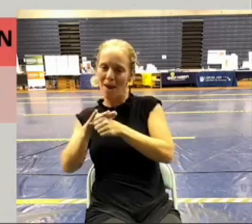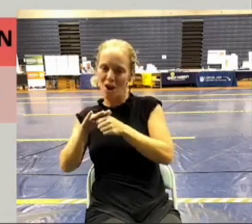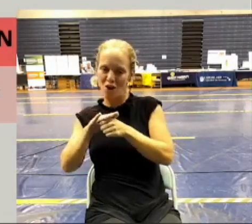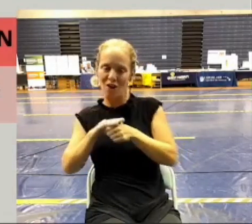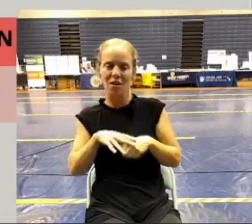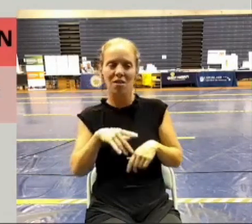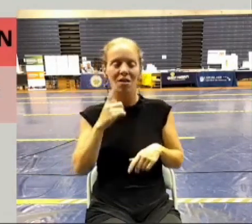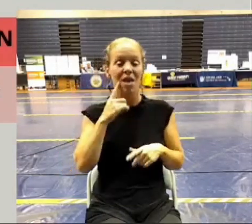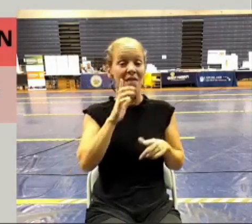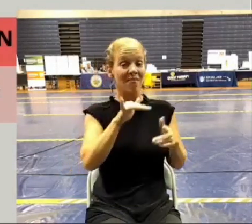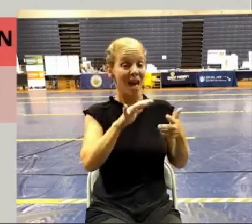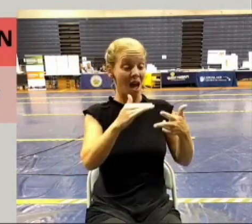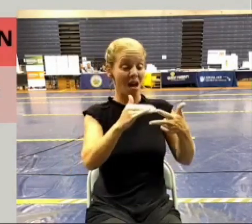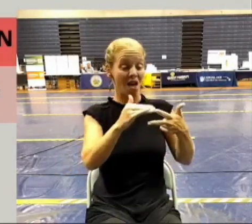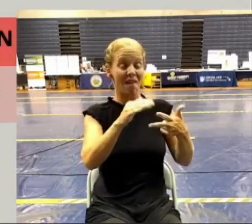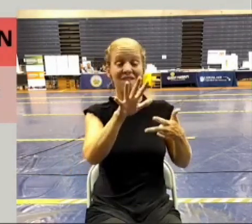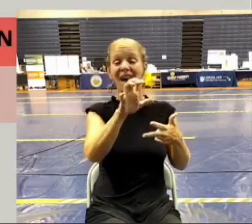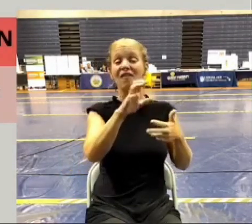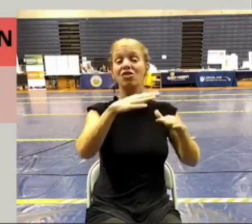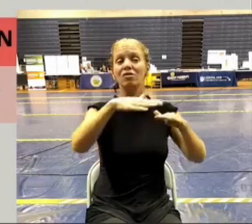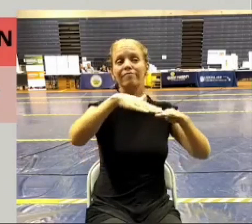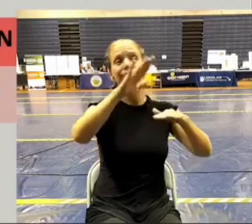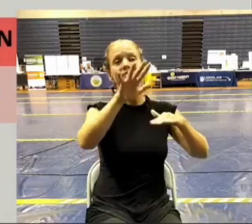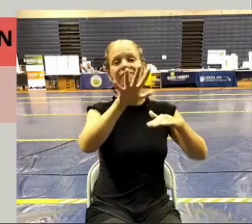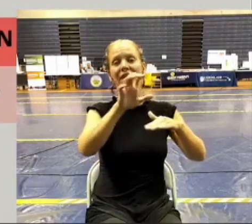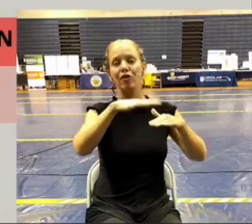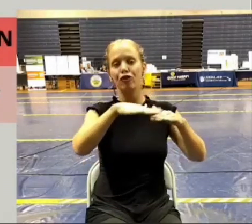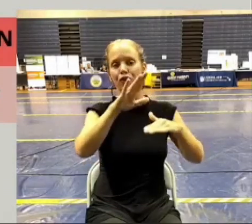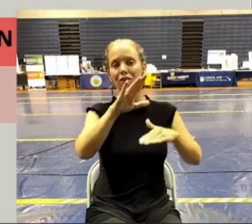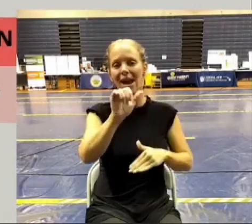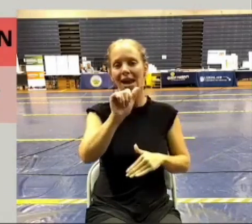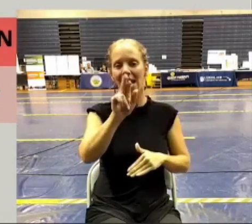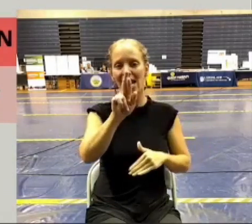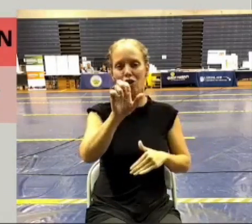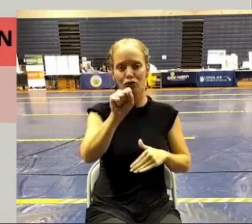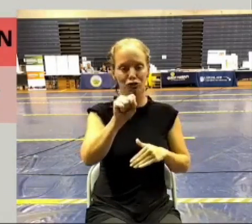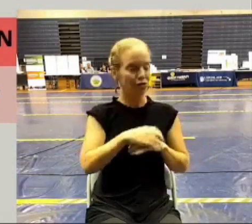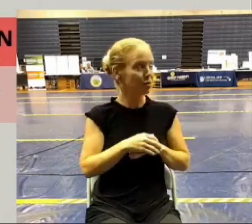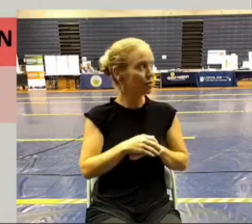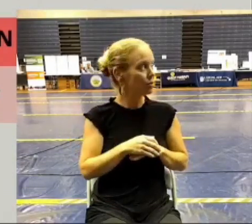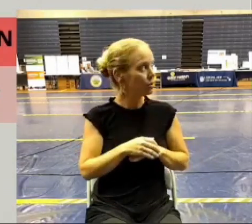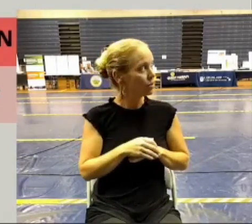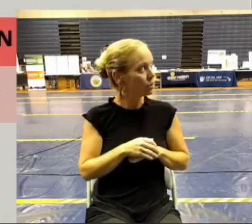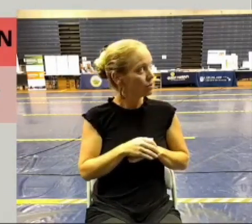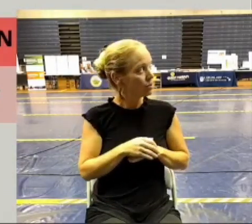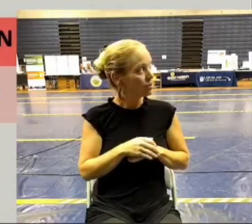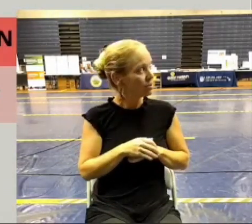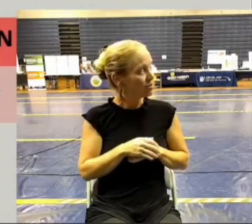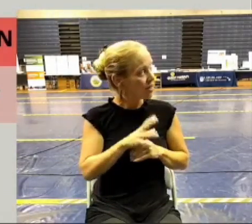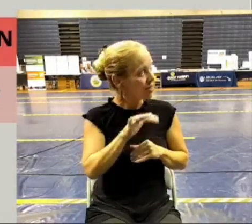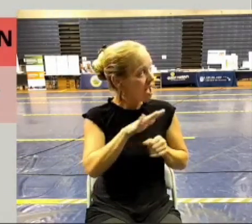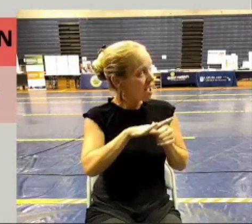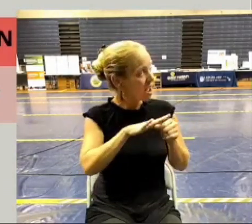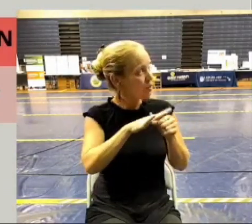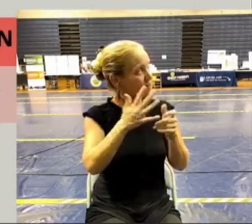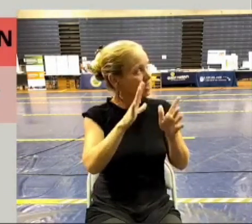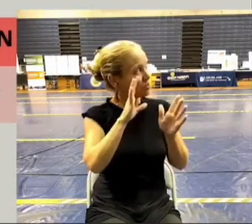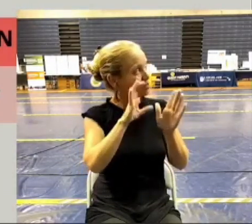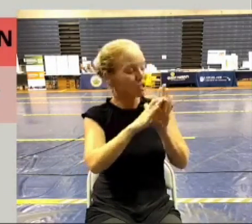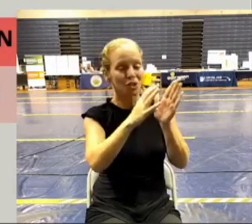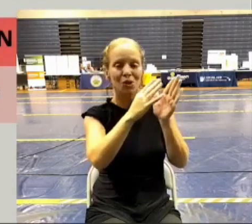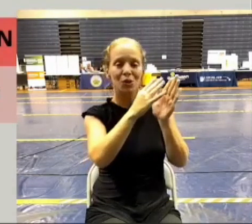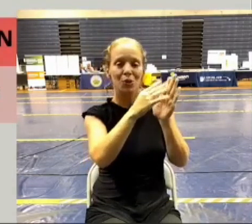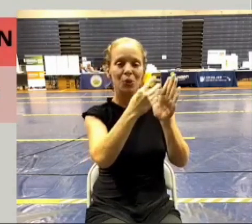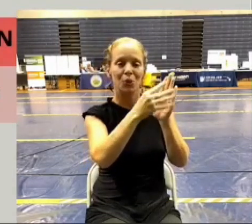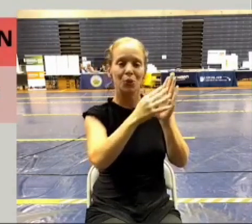500 plus acres. Now, what we show here that's hatch is just an example of where the